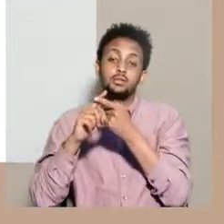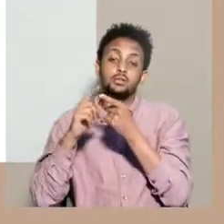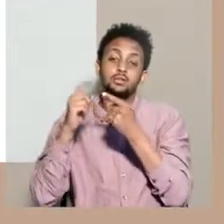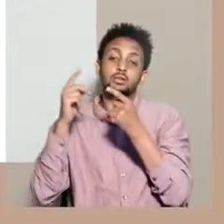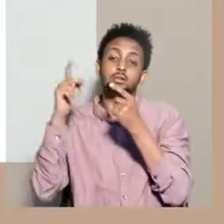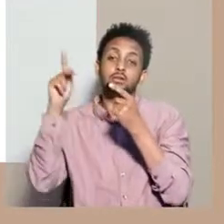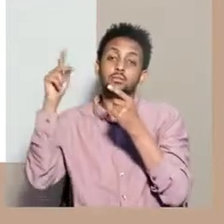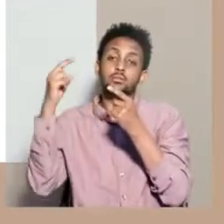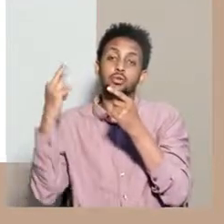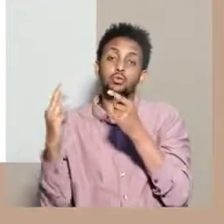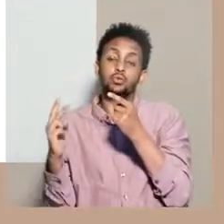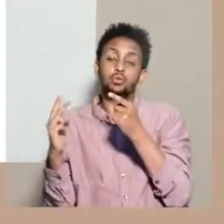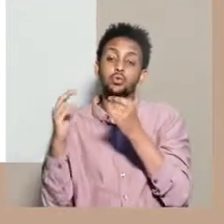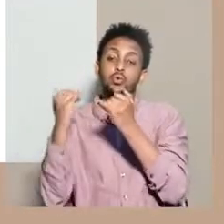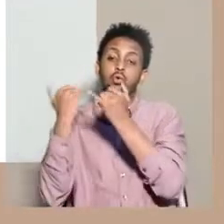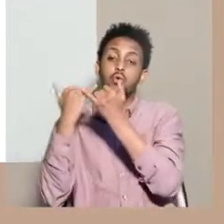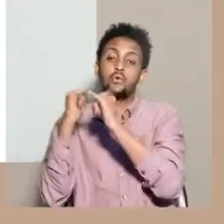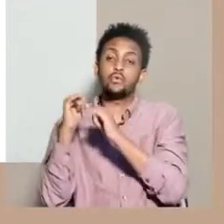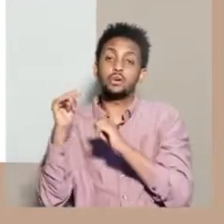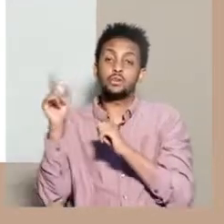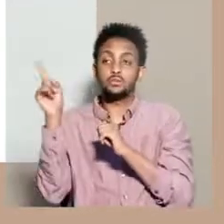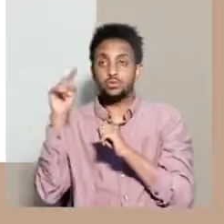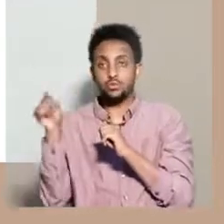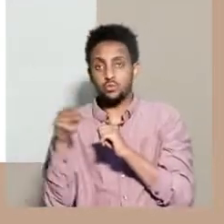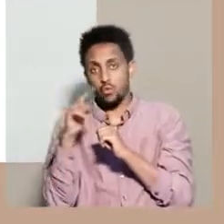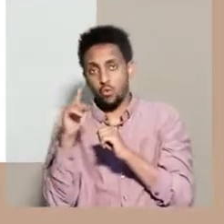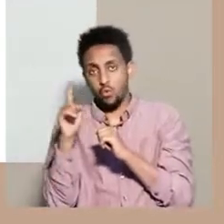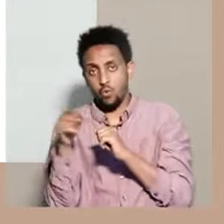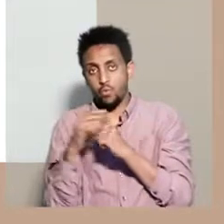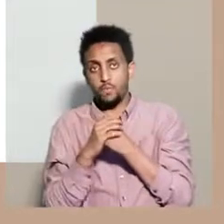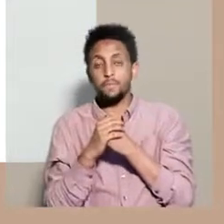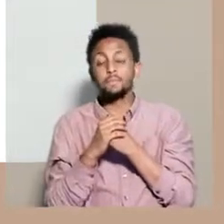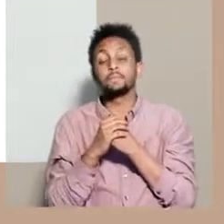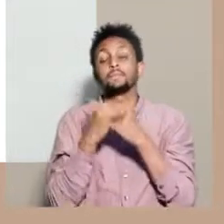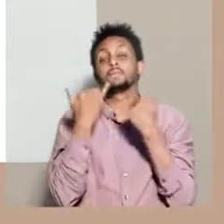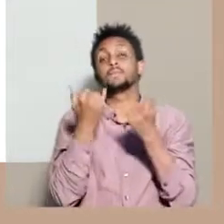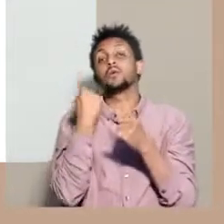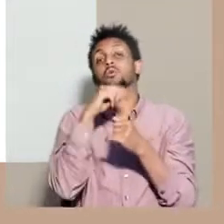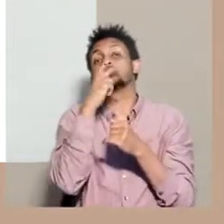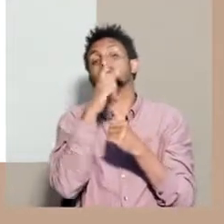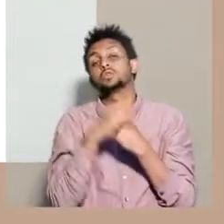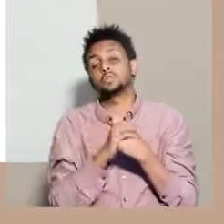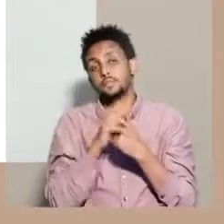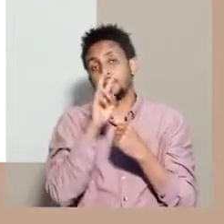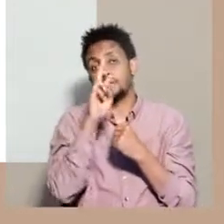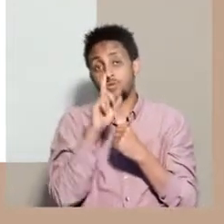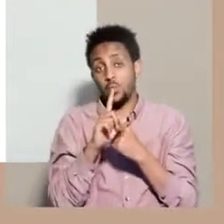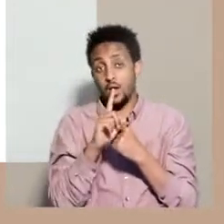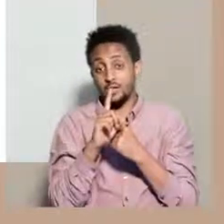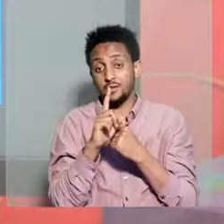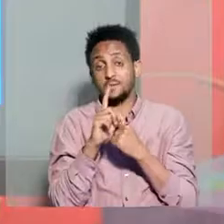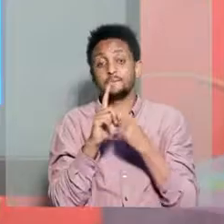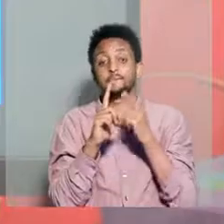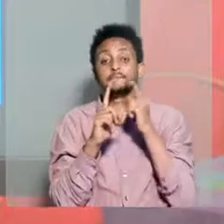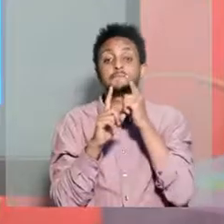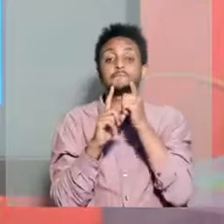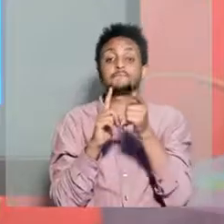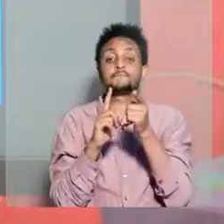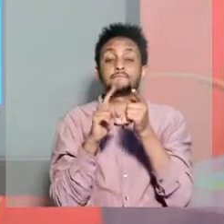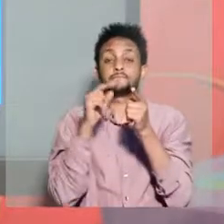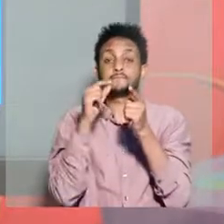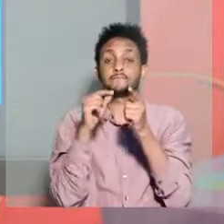pressure p2 over rho, density of the fluid. Now look, v1 at section 1, the velocity at section